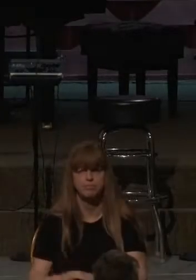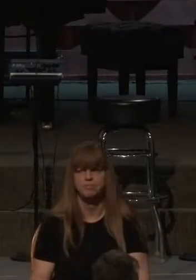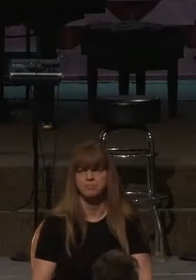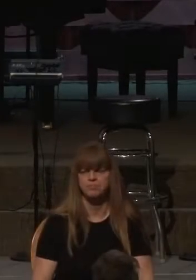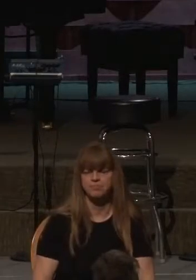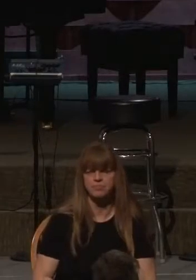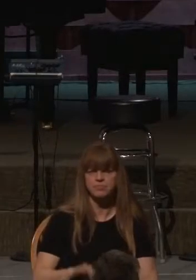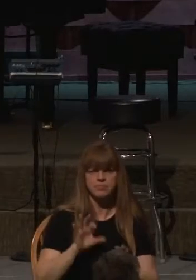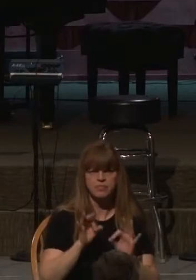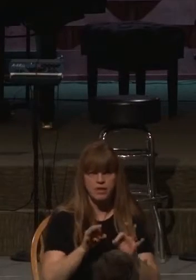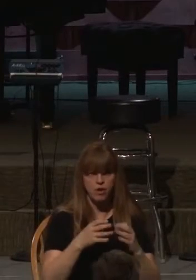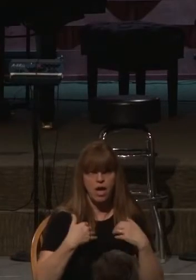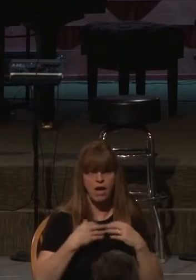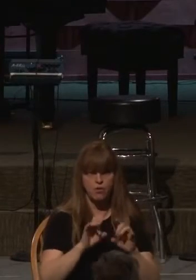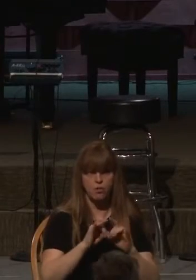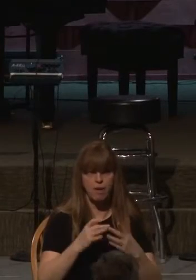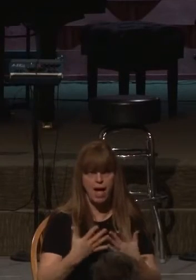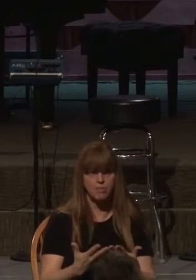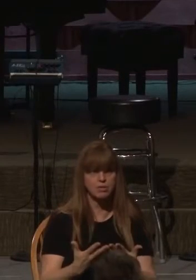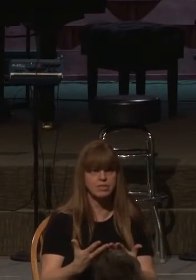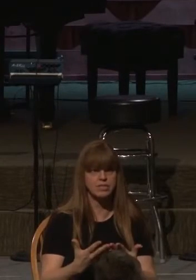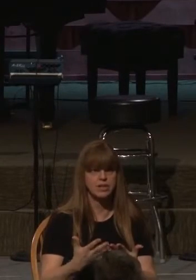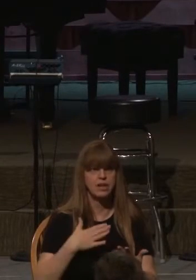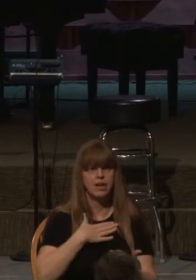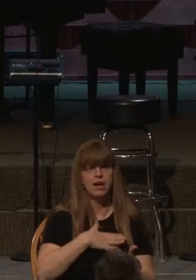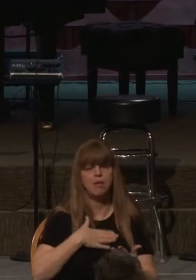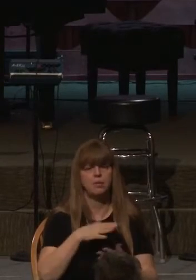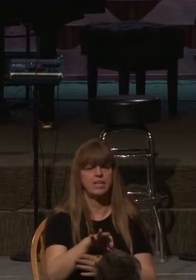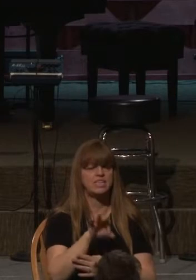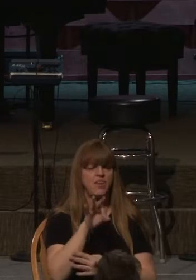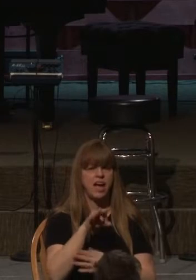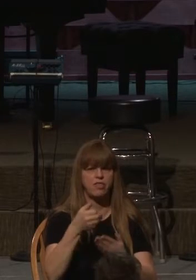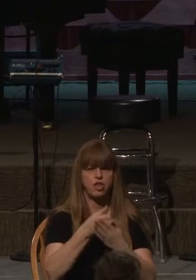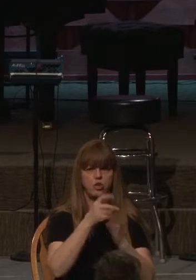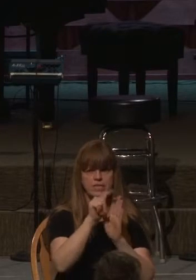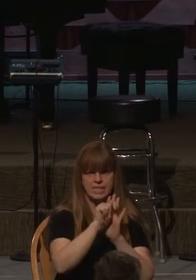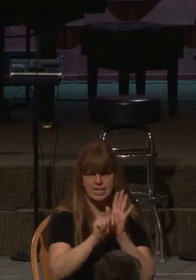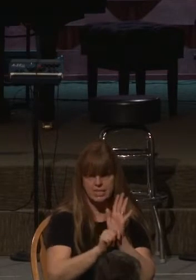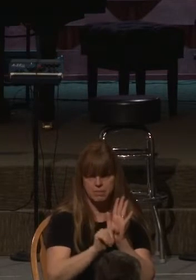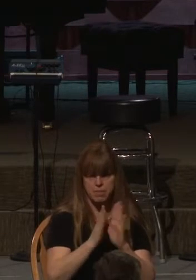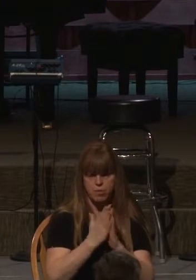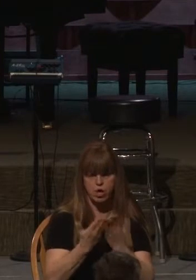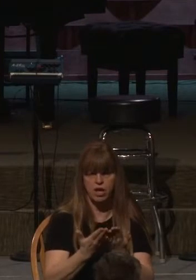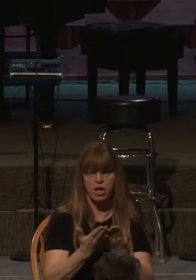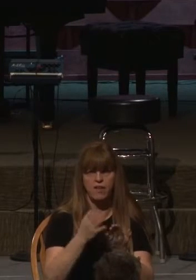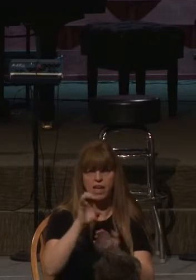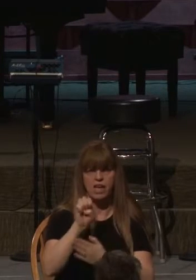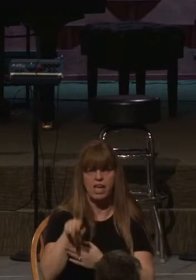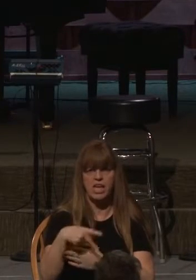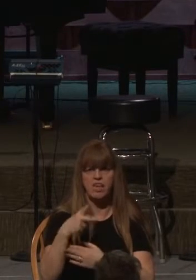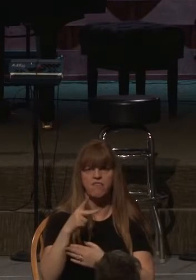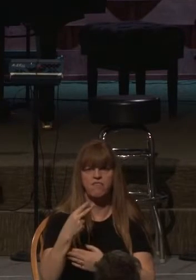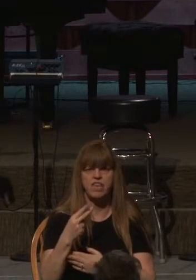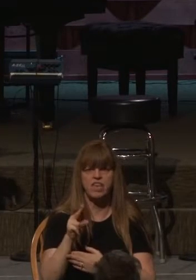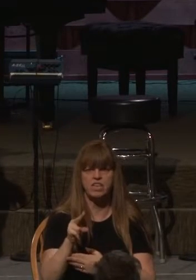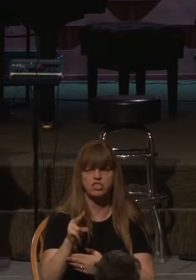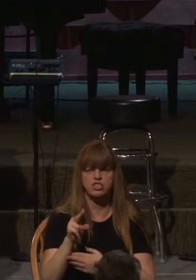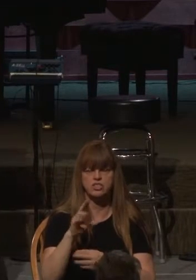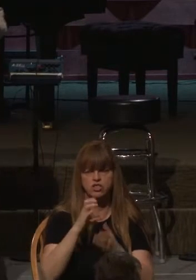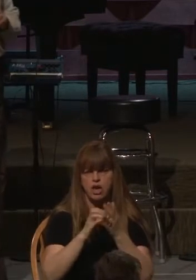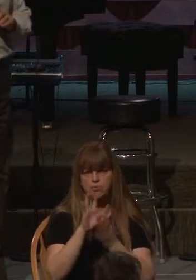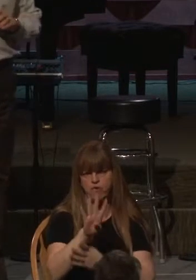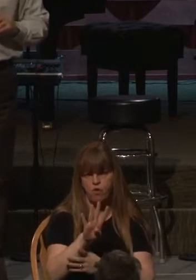Well, if you brought your Bibles with you this morning, you might want to go ahead and find the New Testament book of Ephesians, and we're looking at chapter